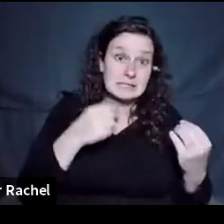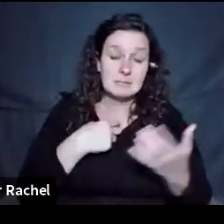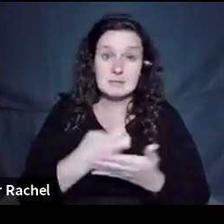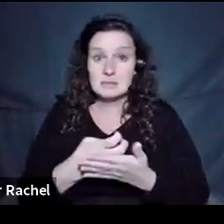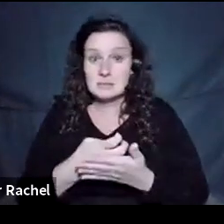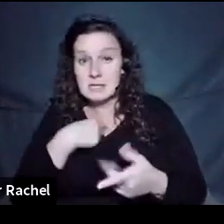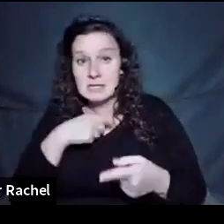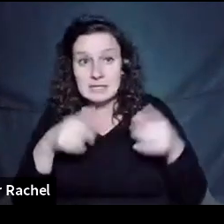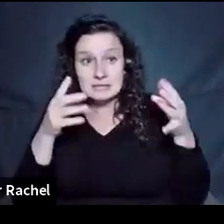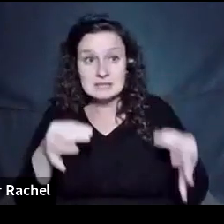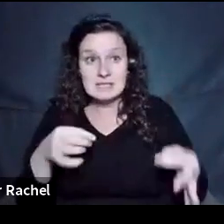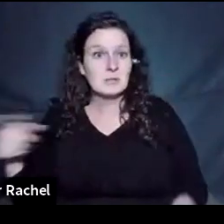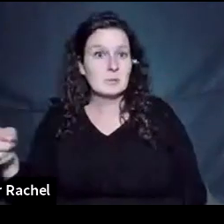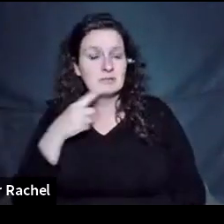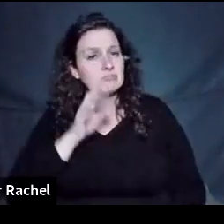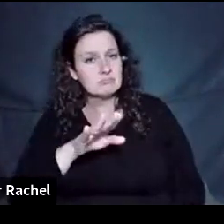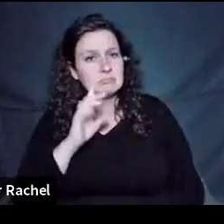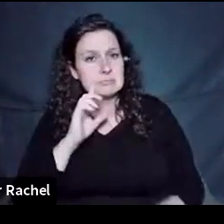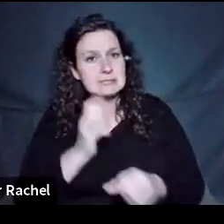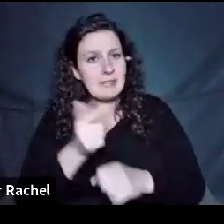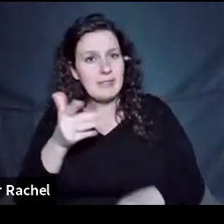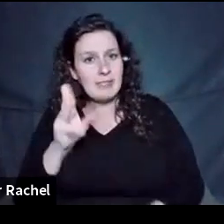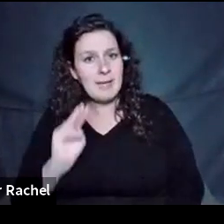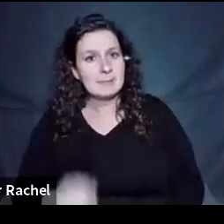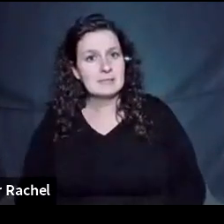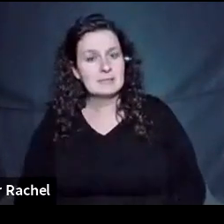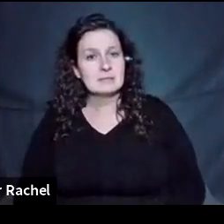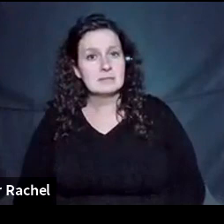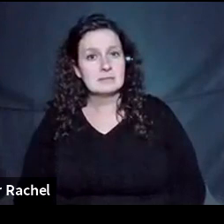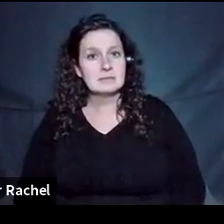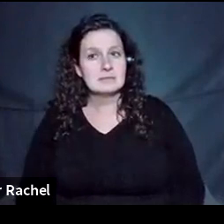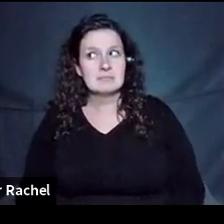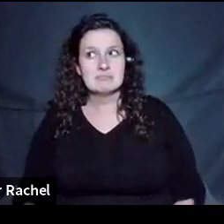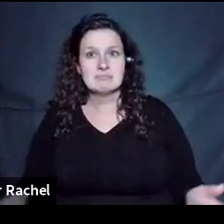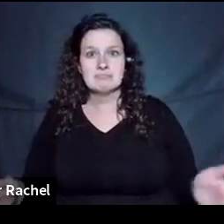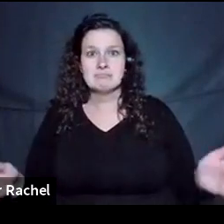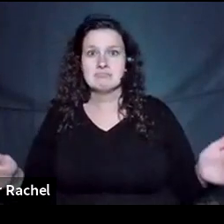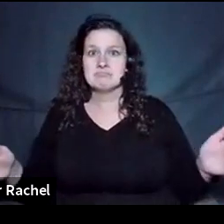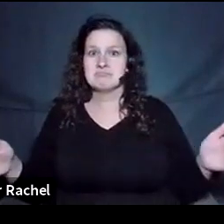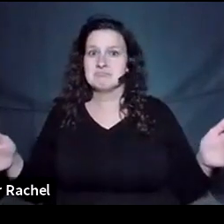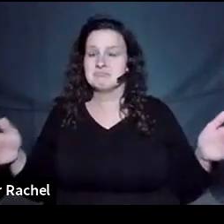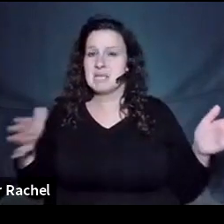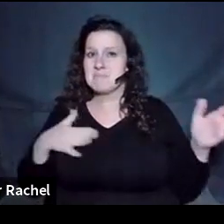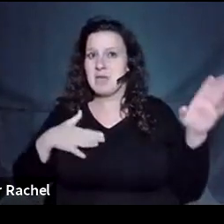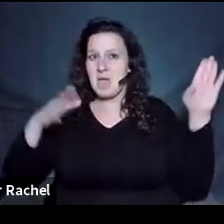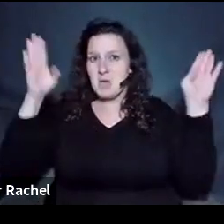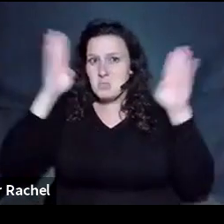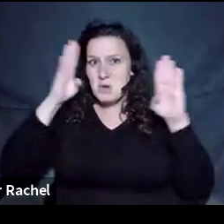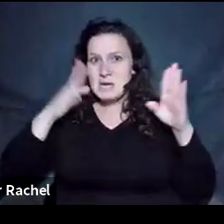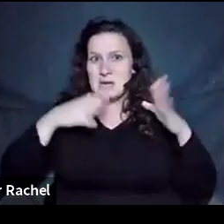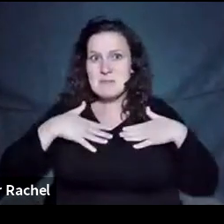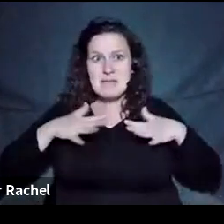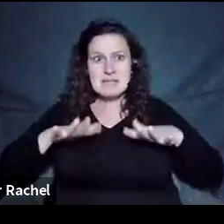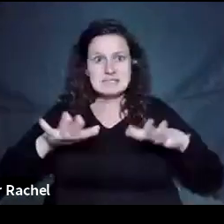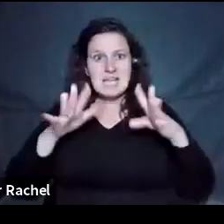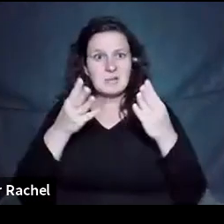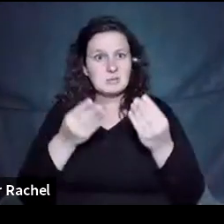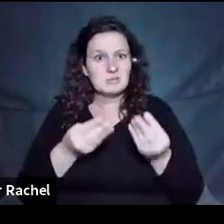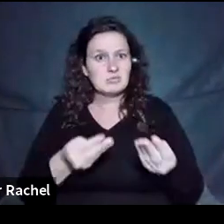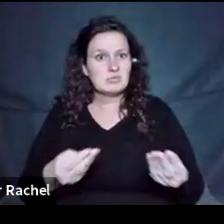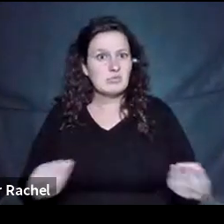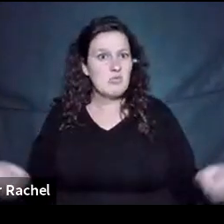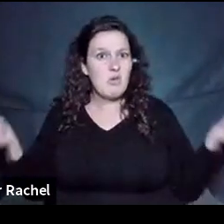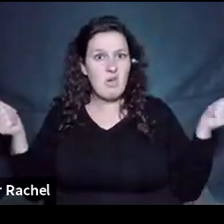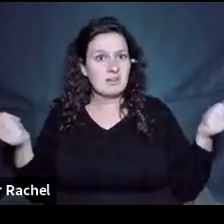decision. And he's just like, get the laminate. And all of a sudden, like, my worries and my anxiety was gone. And,